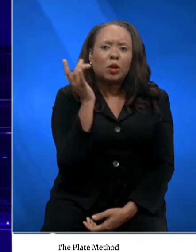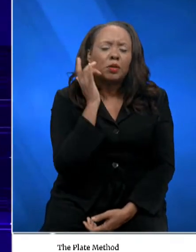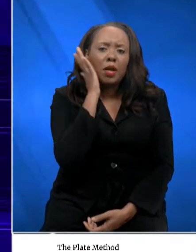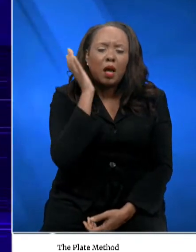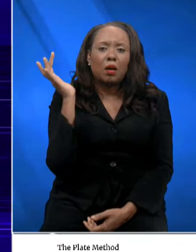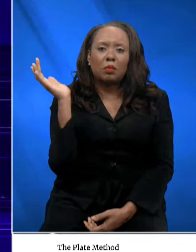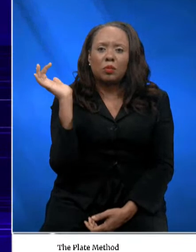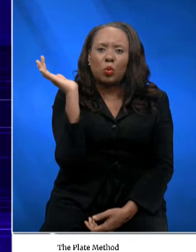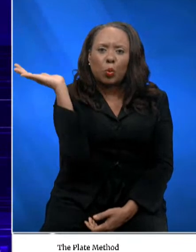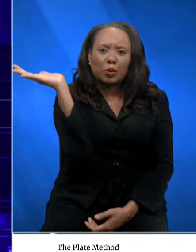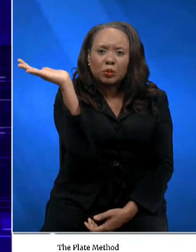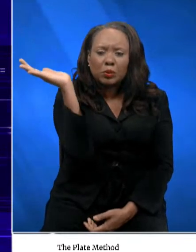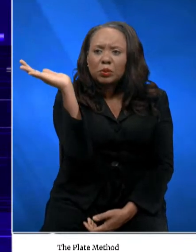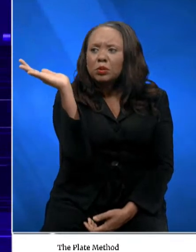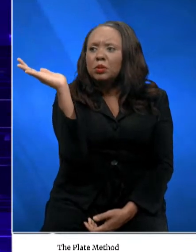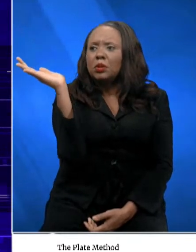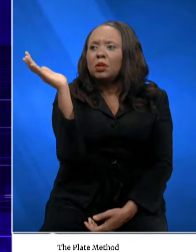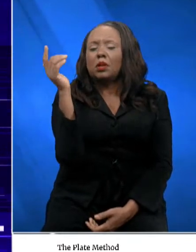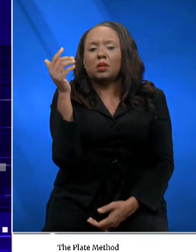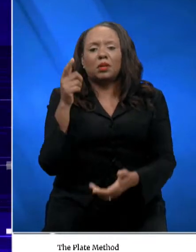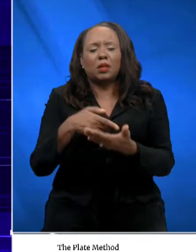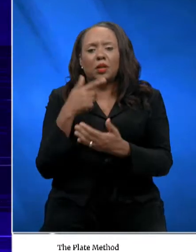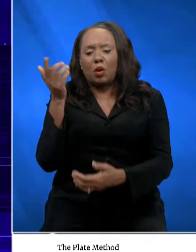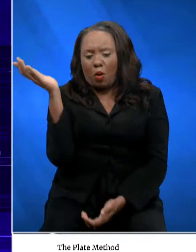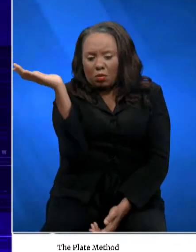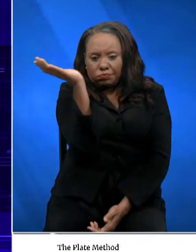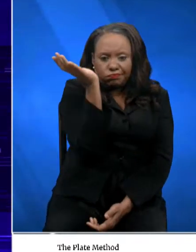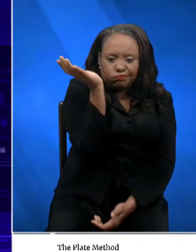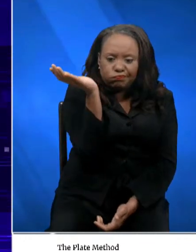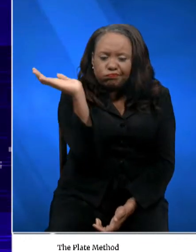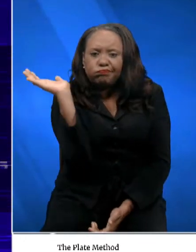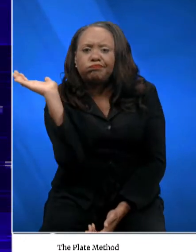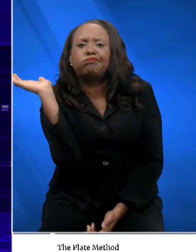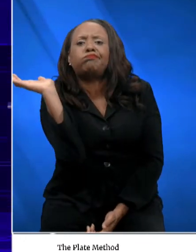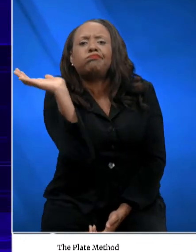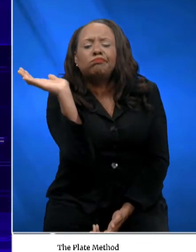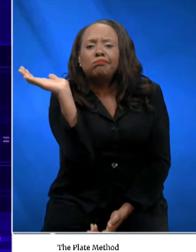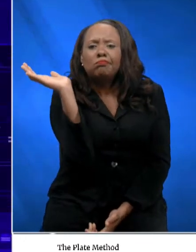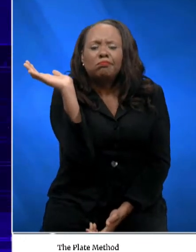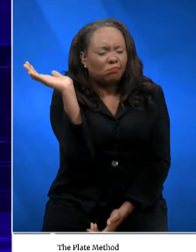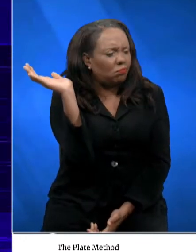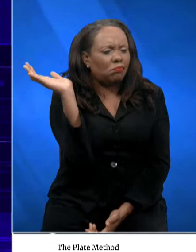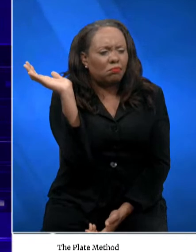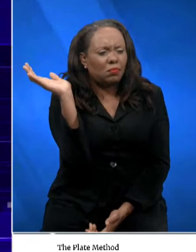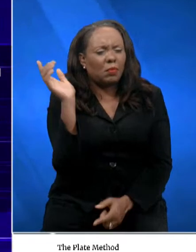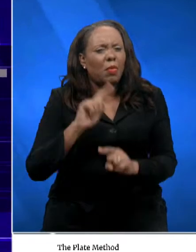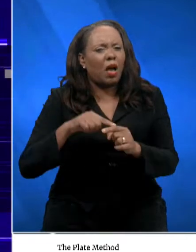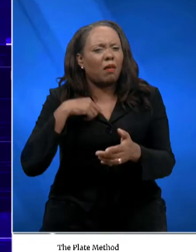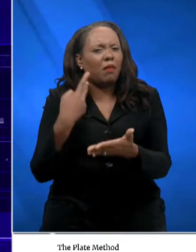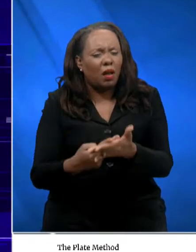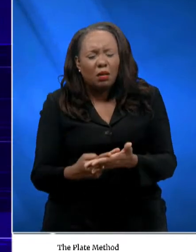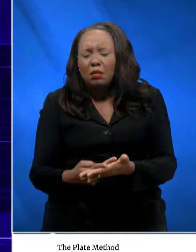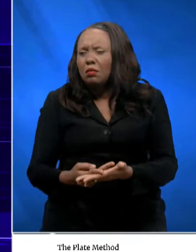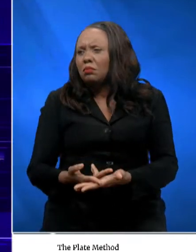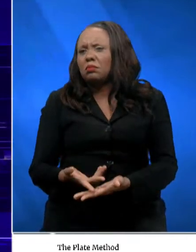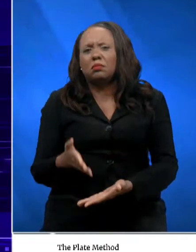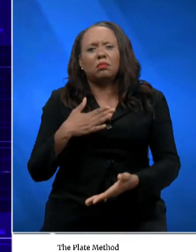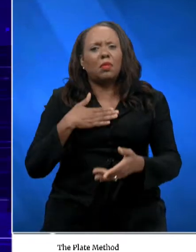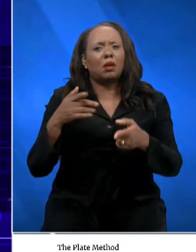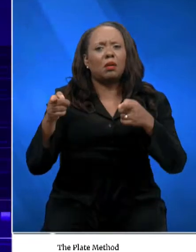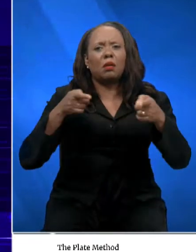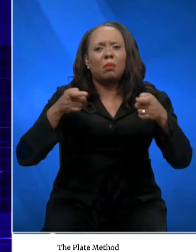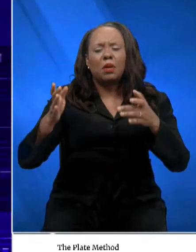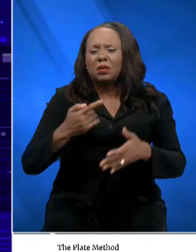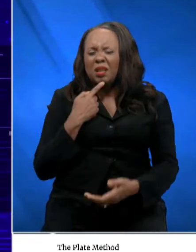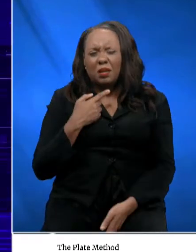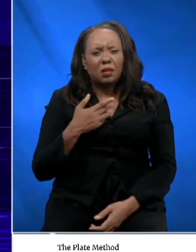narrow path, and you find yourself swaying, like you're losing balance. And then at the advice of my manager, she said, you need to see the doctor, go to the doctor eye